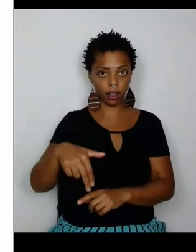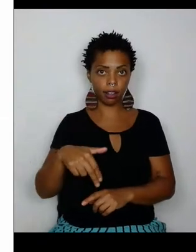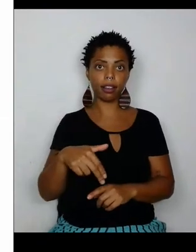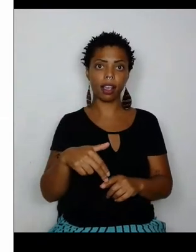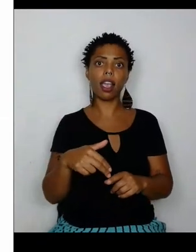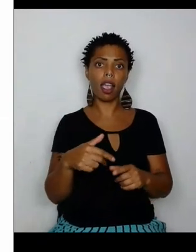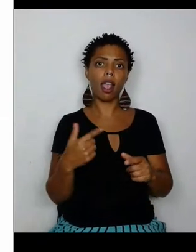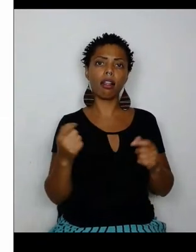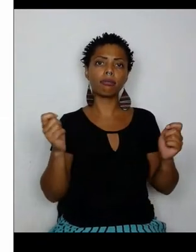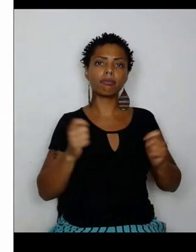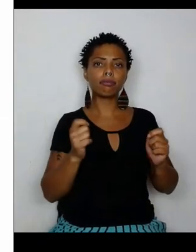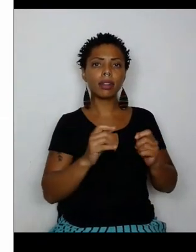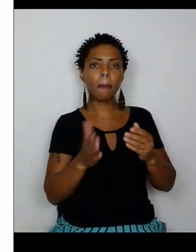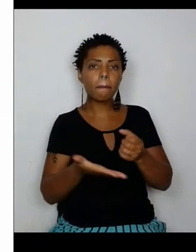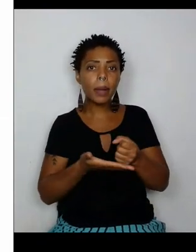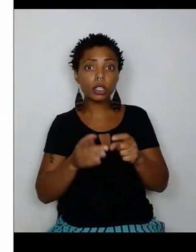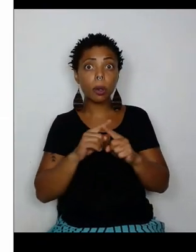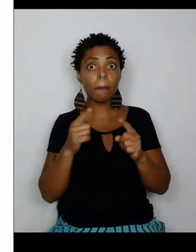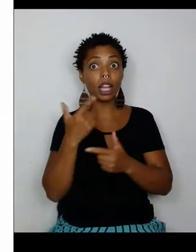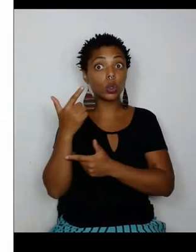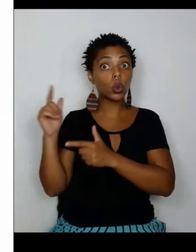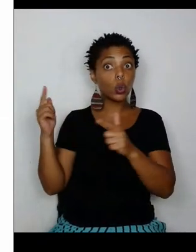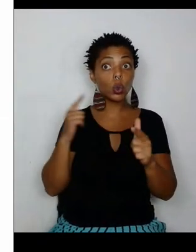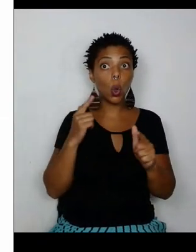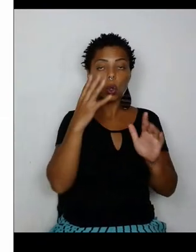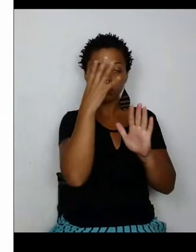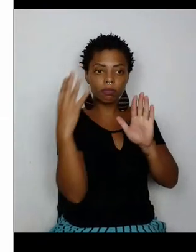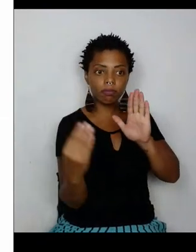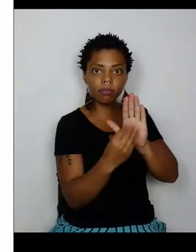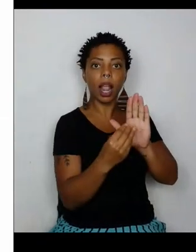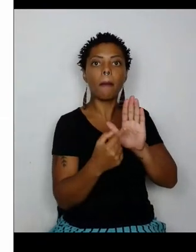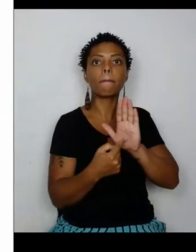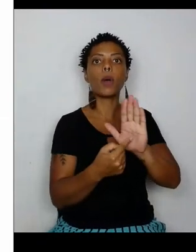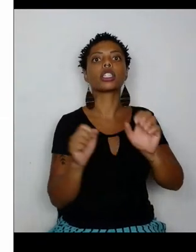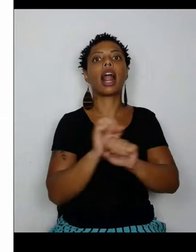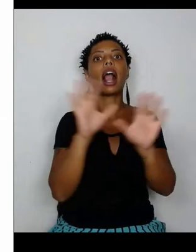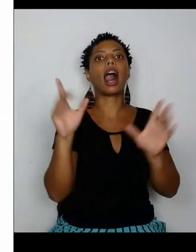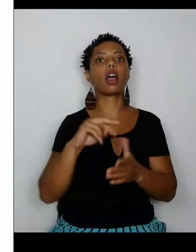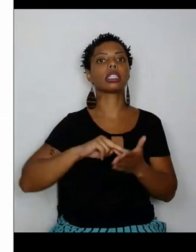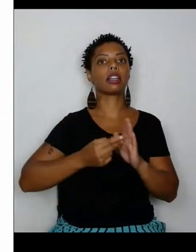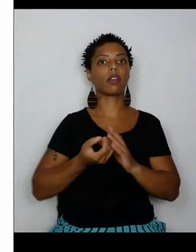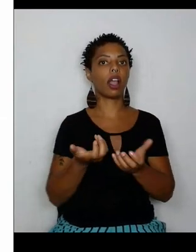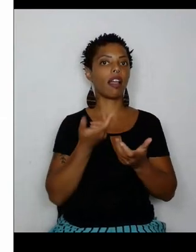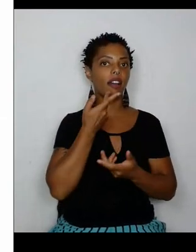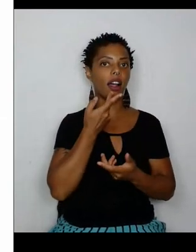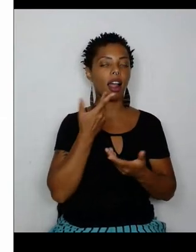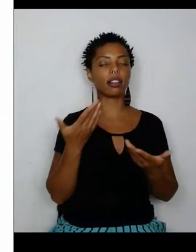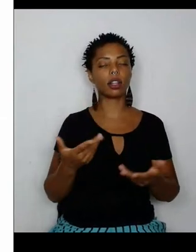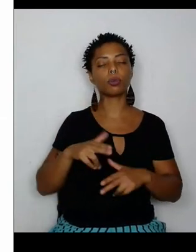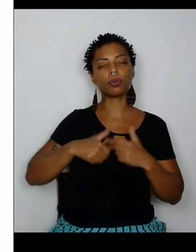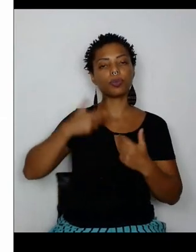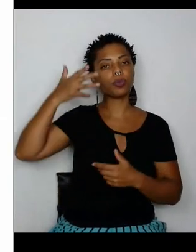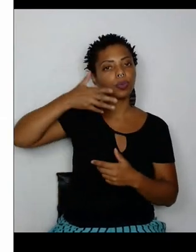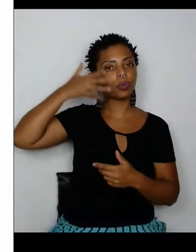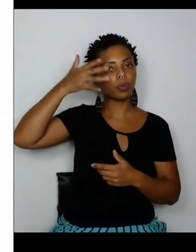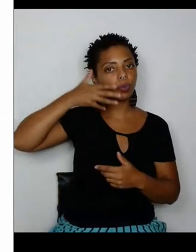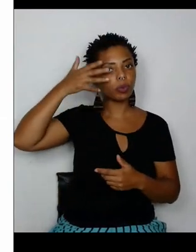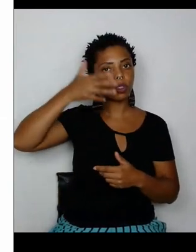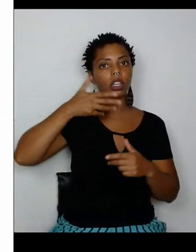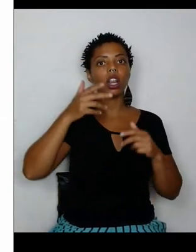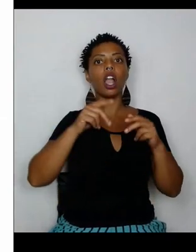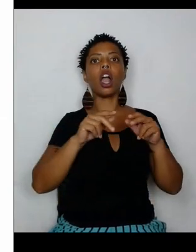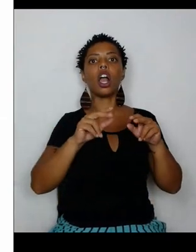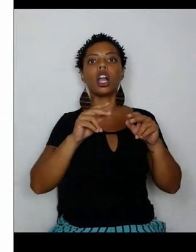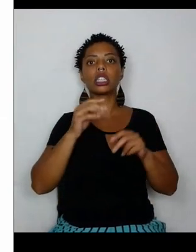self-portraits by appropriating the paradoxical theological discourse of materiality and pure spirit of the holy phase